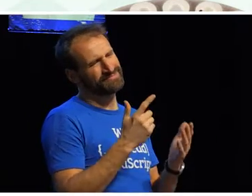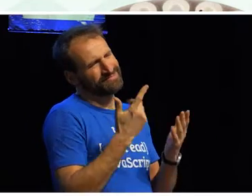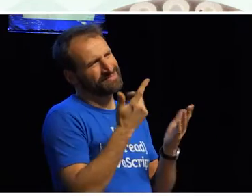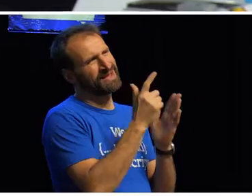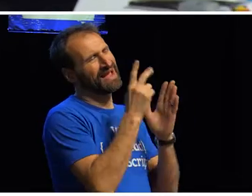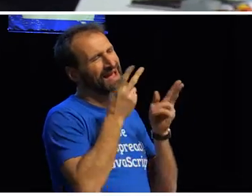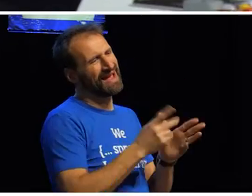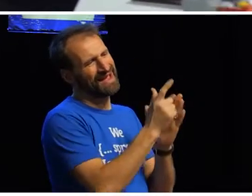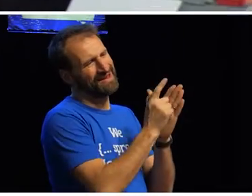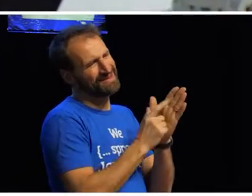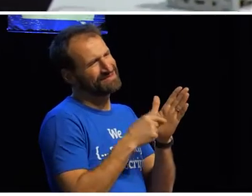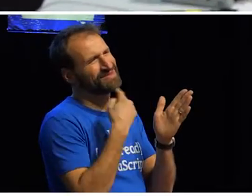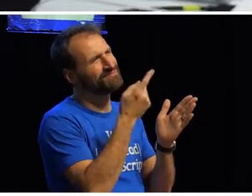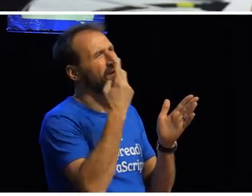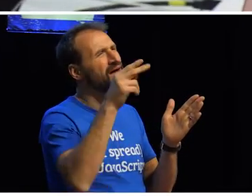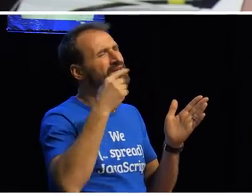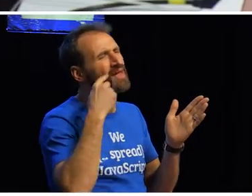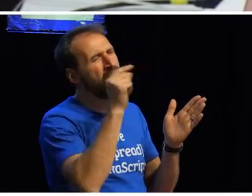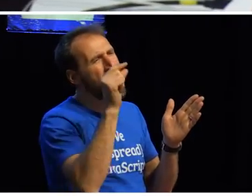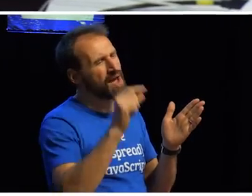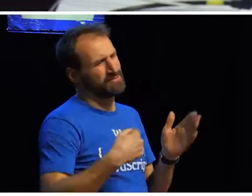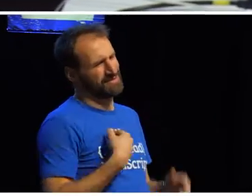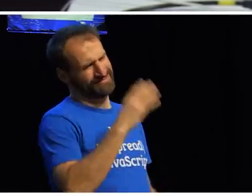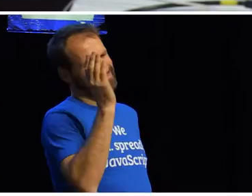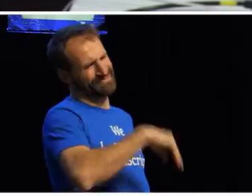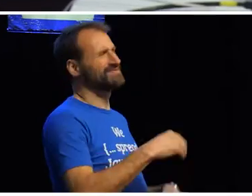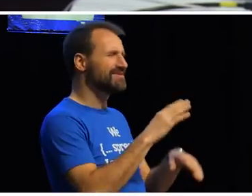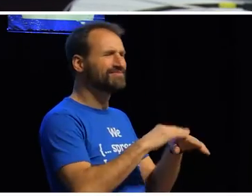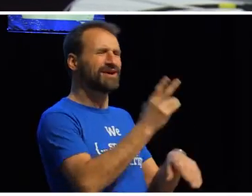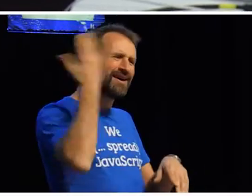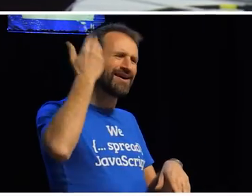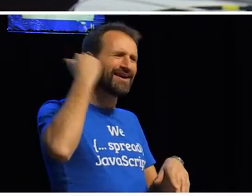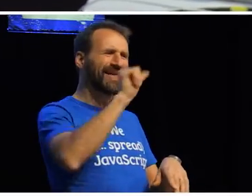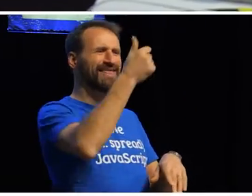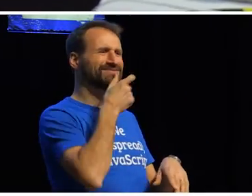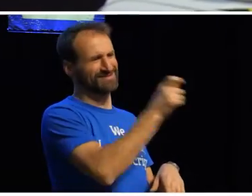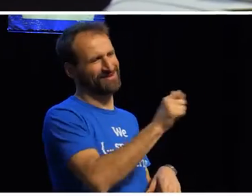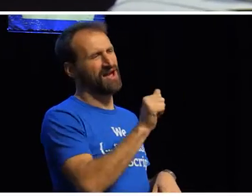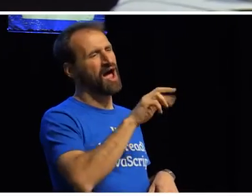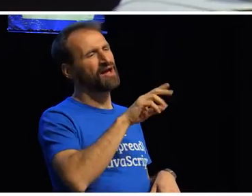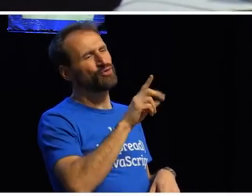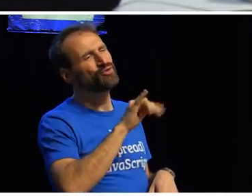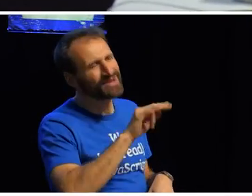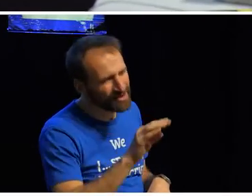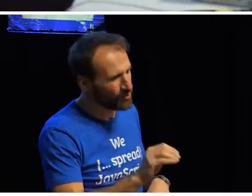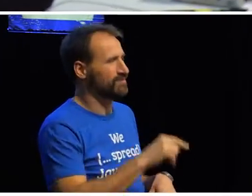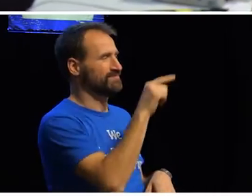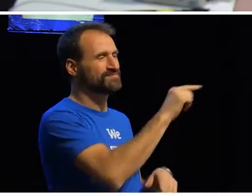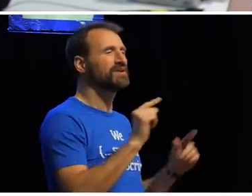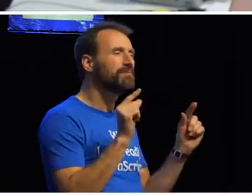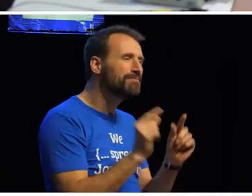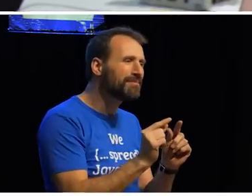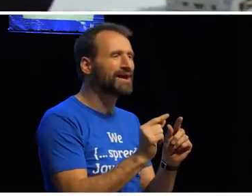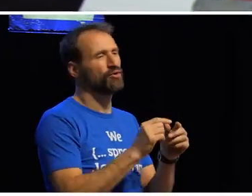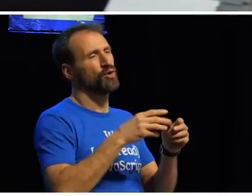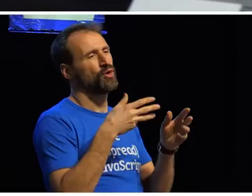I still call it Arduino, its original name. And this is a, you know, microcontroller-based kit, and it's open source. You know, what I mean by